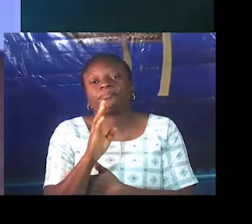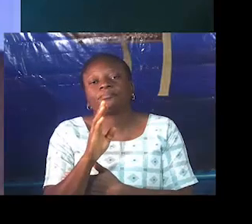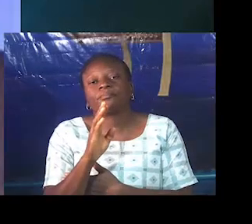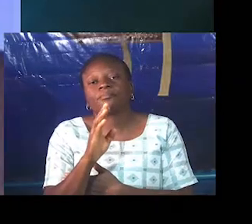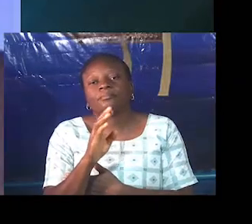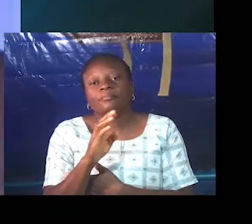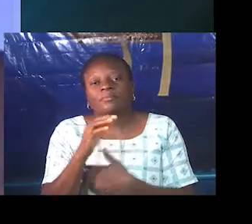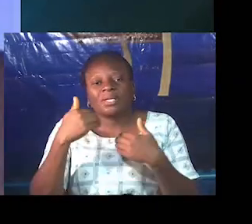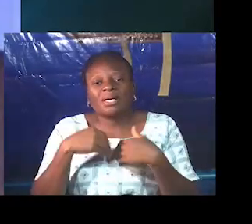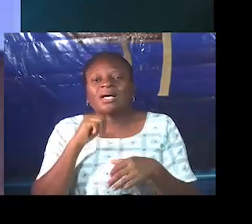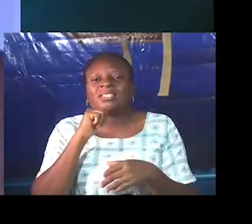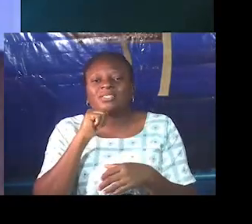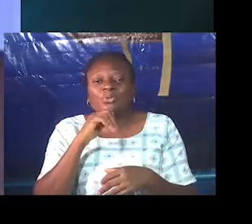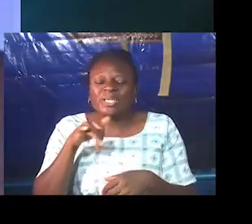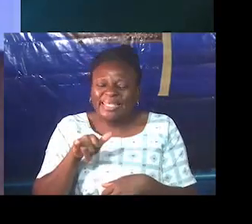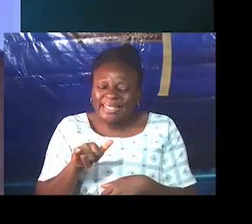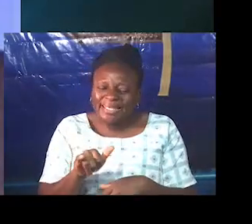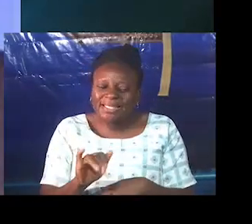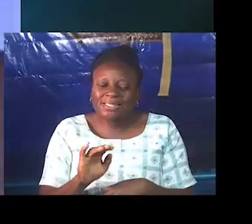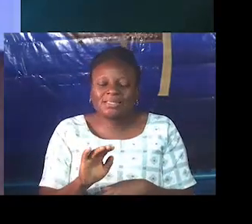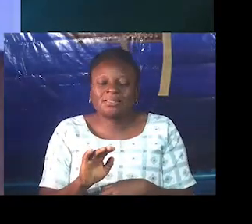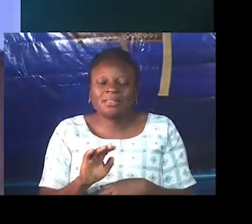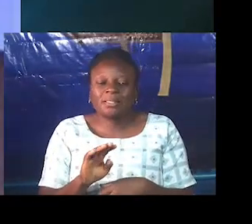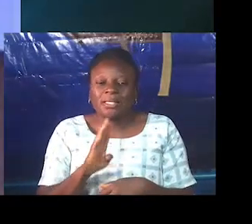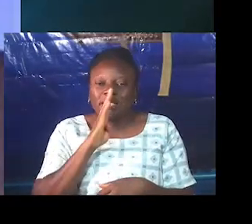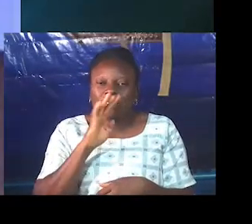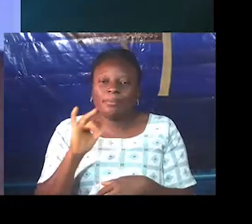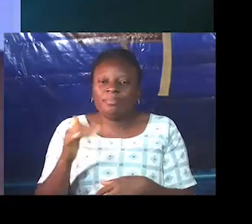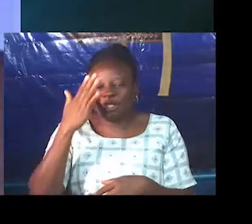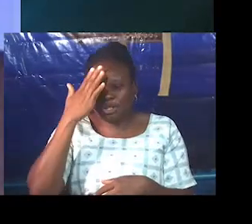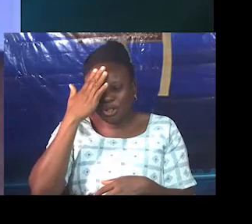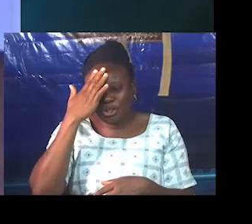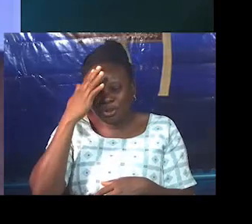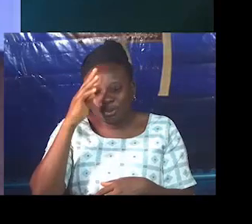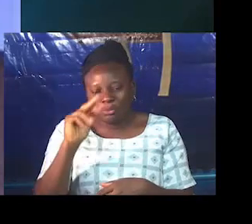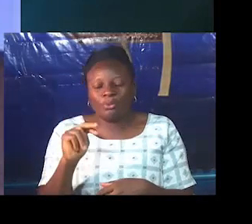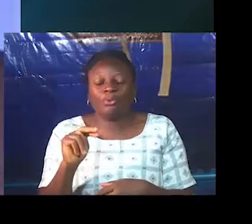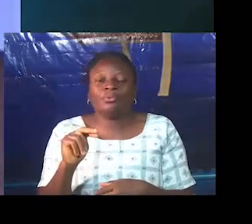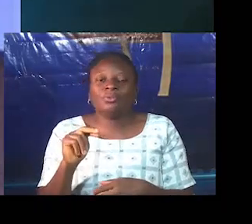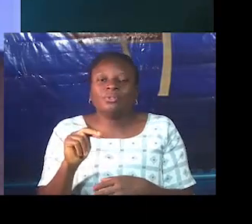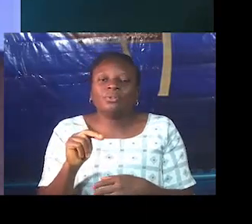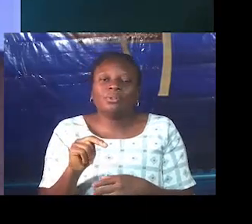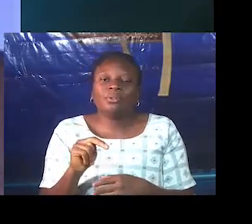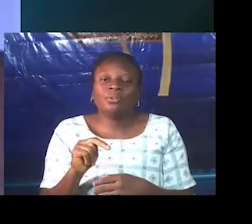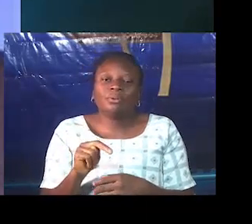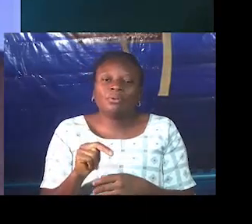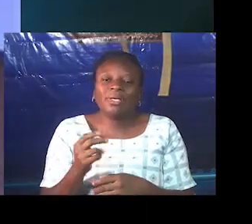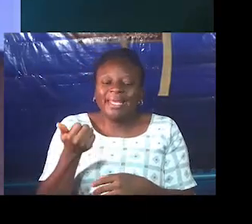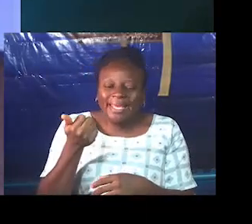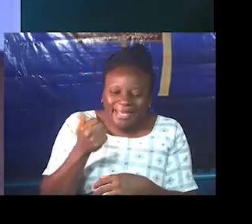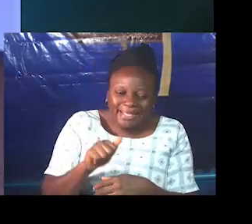has not yet been determined, any special love you say you are having for a special sister is a